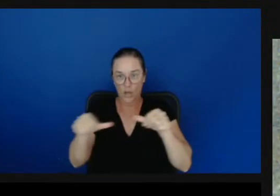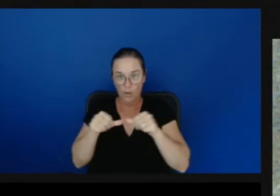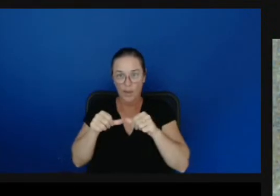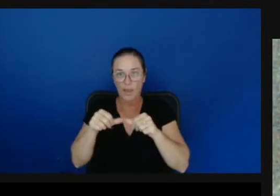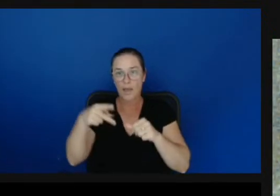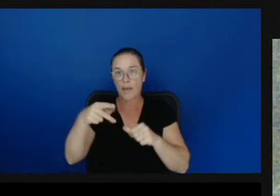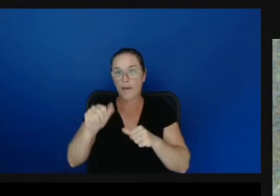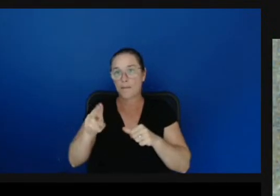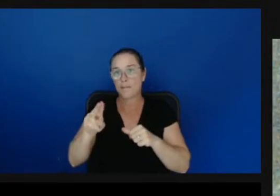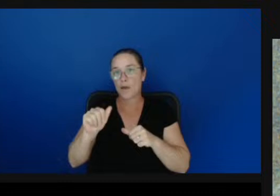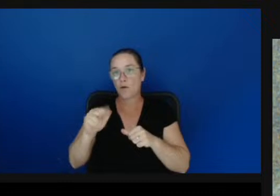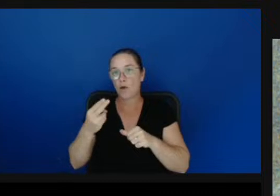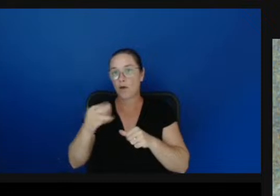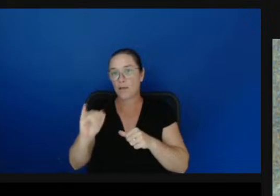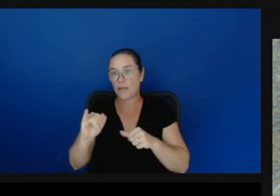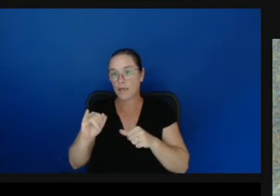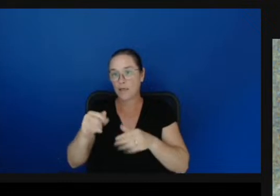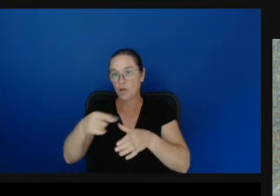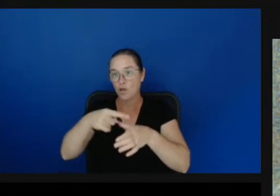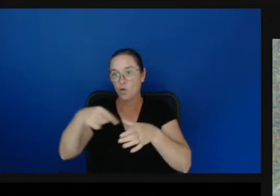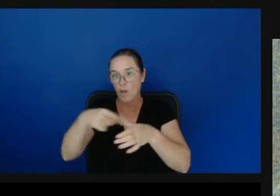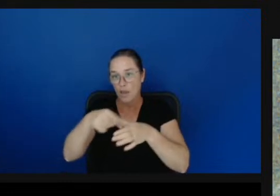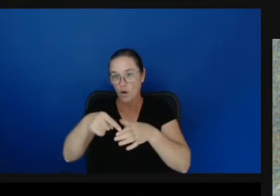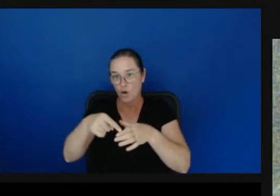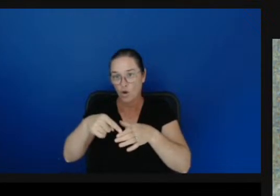crater, Maunaulu summit is this crater right through here.